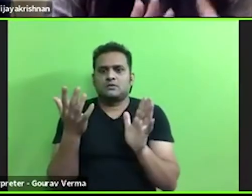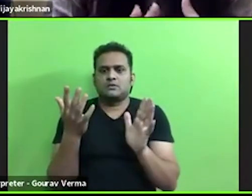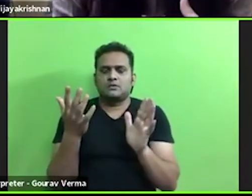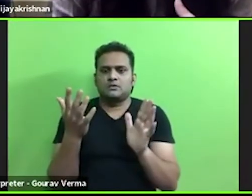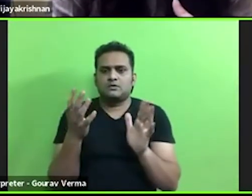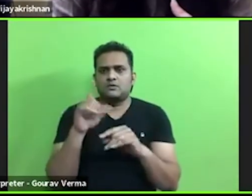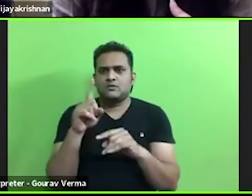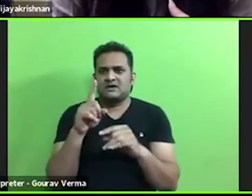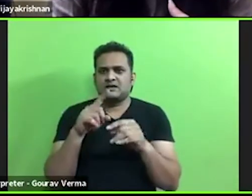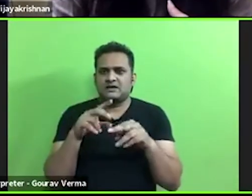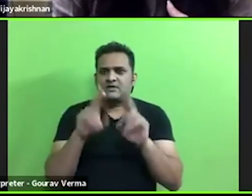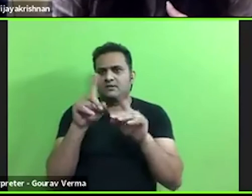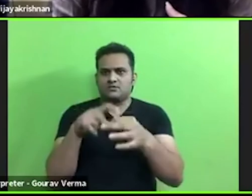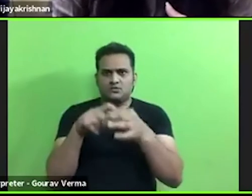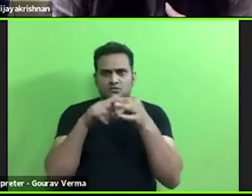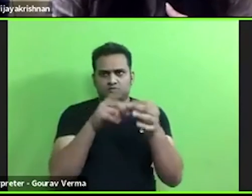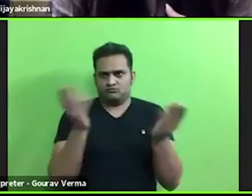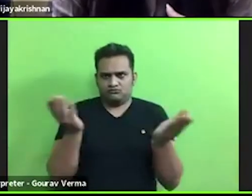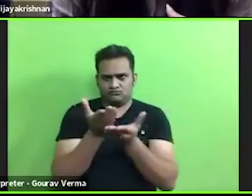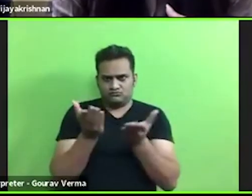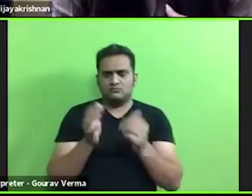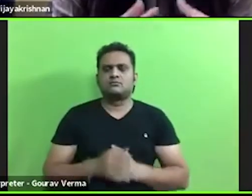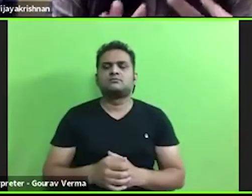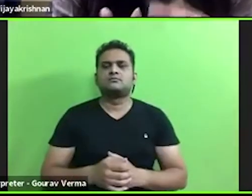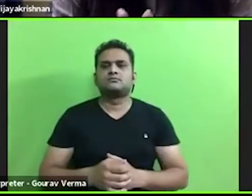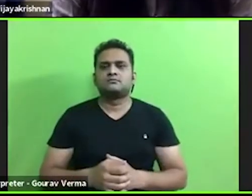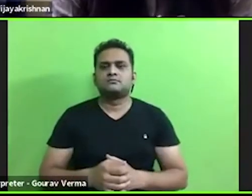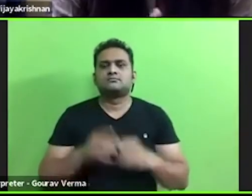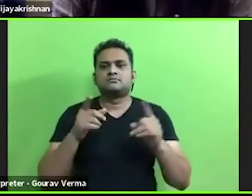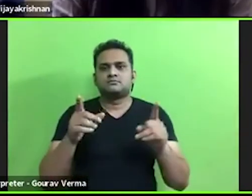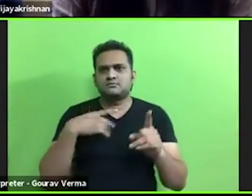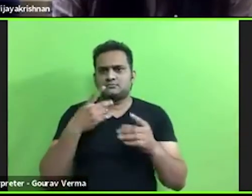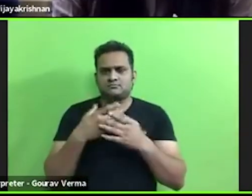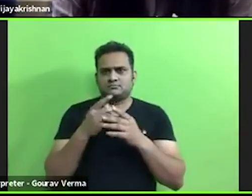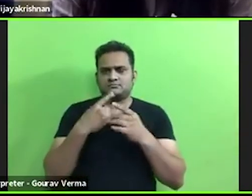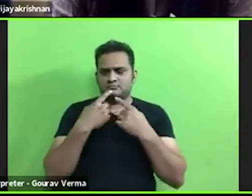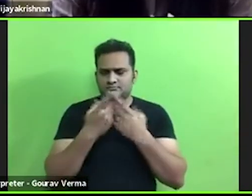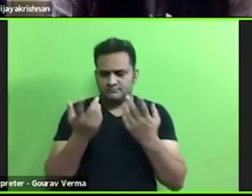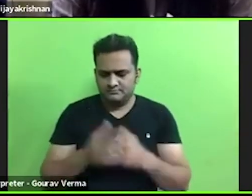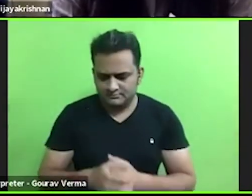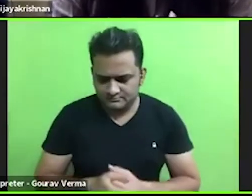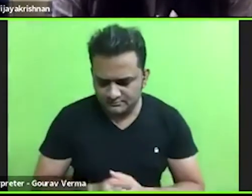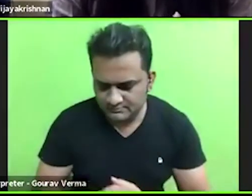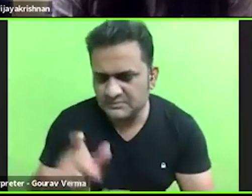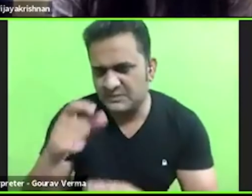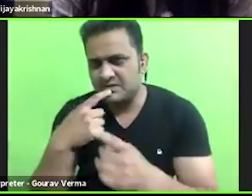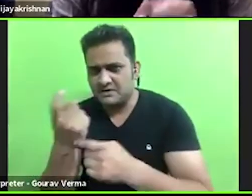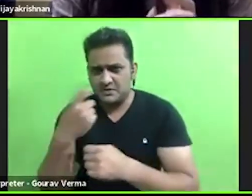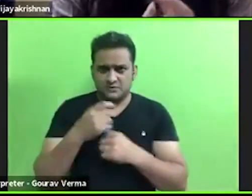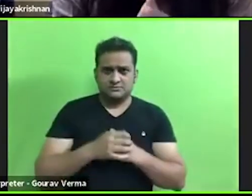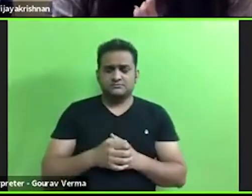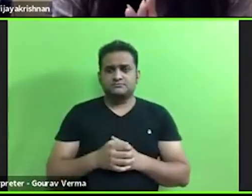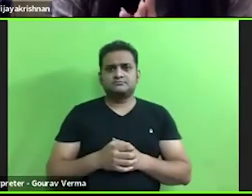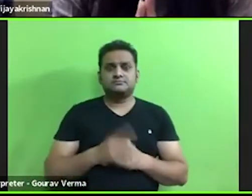one last question to both of you, which I'm just going to paraphrase from one of the audience questions and ask if